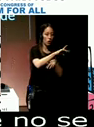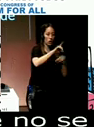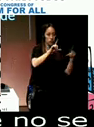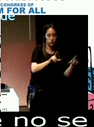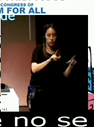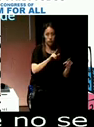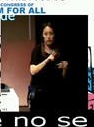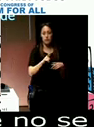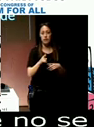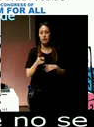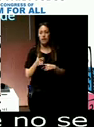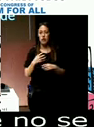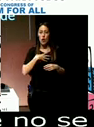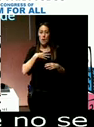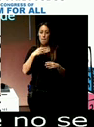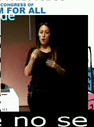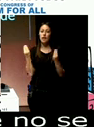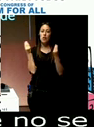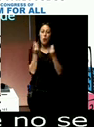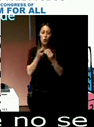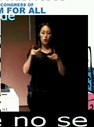But they only have to